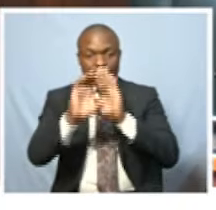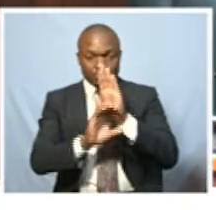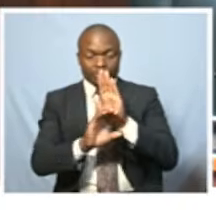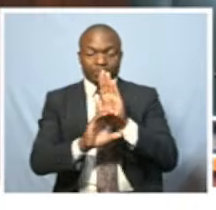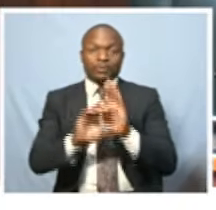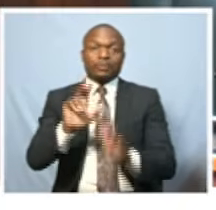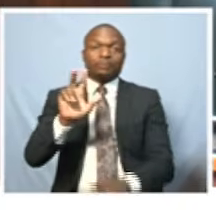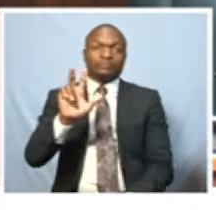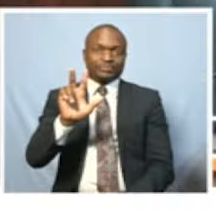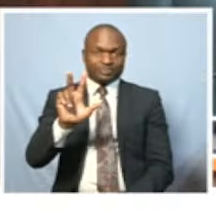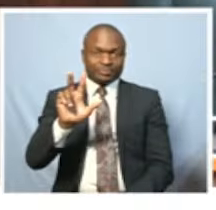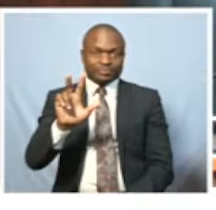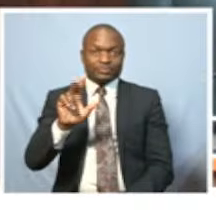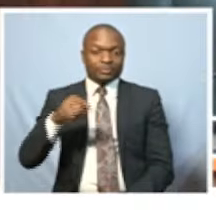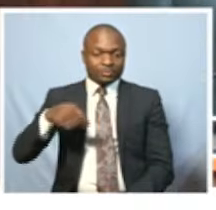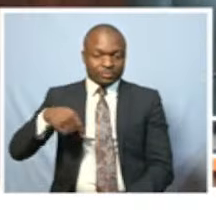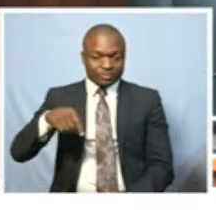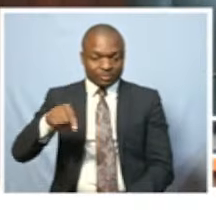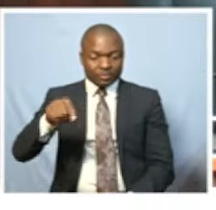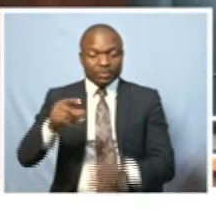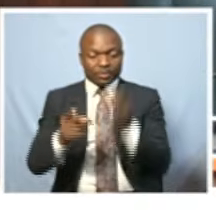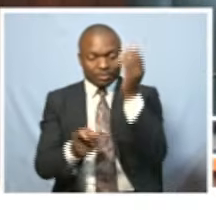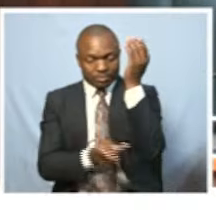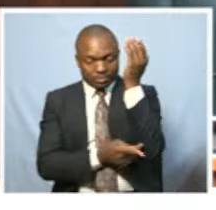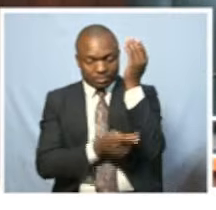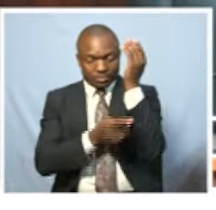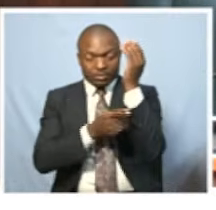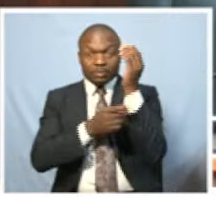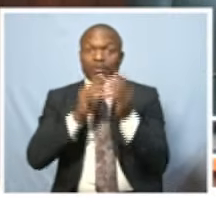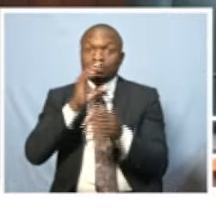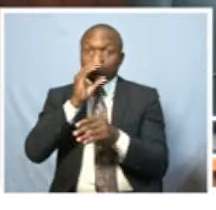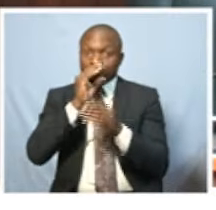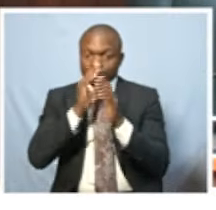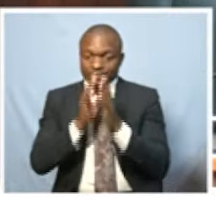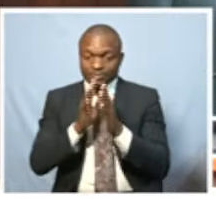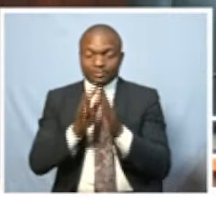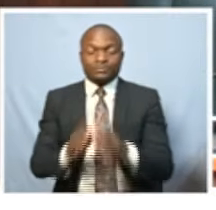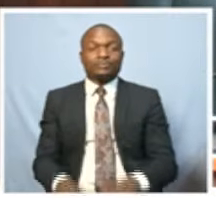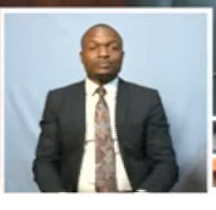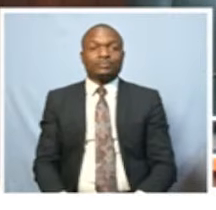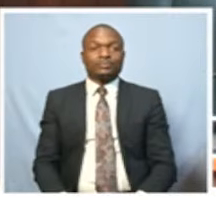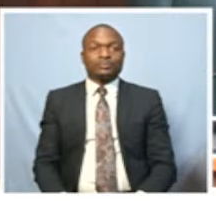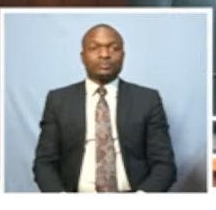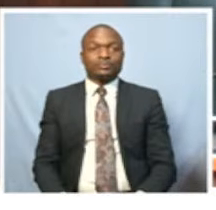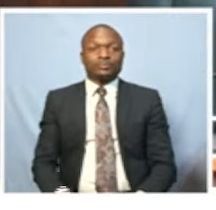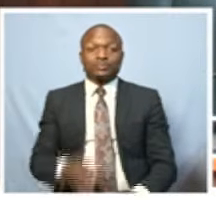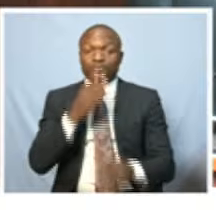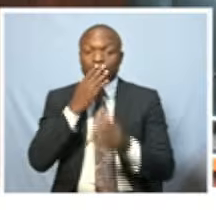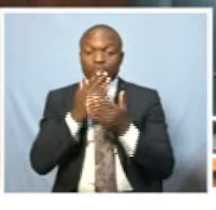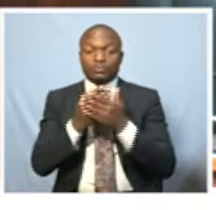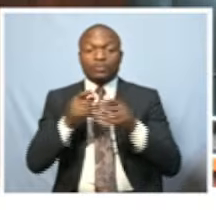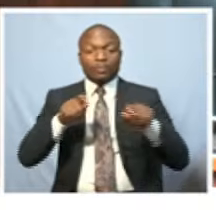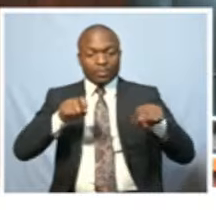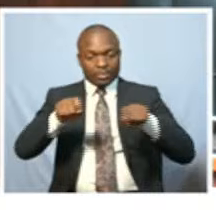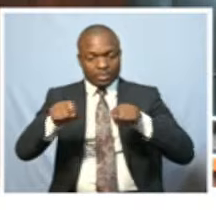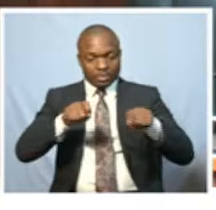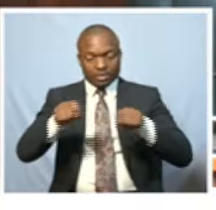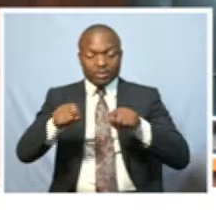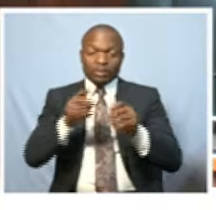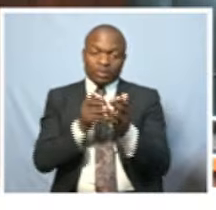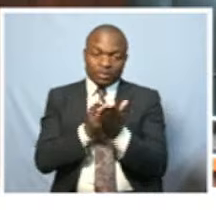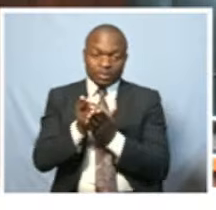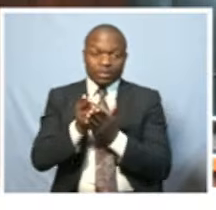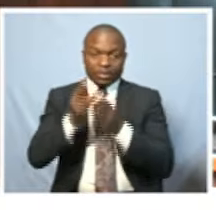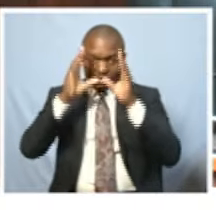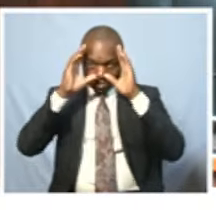constitutionalism. Number 3, sustainable development. Mr. Speaker, good governance and integrity.